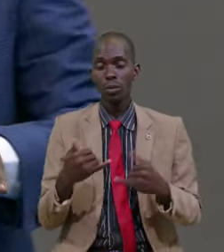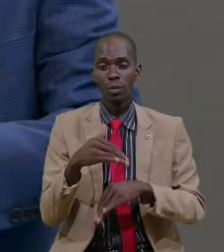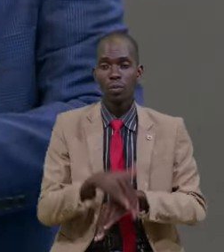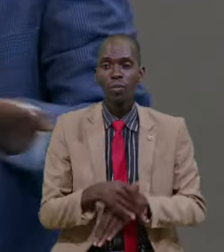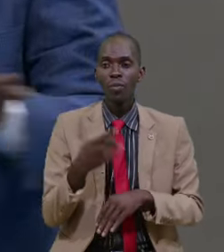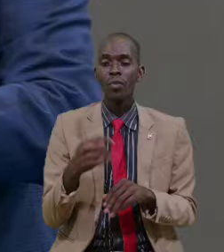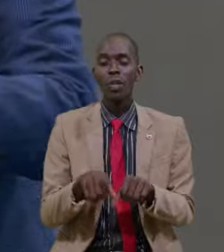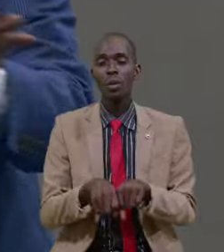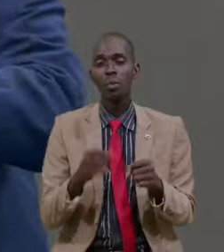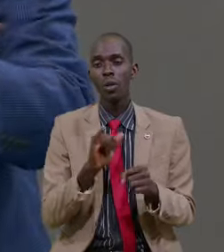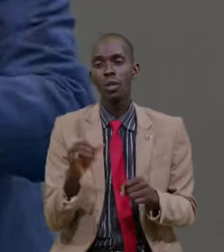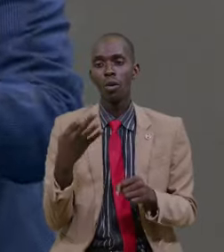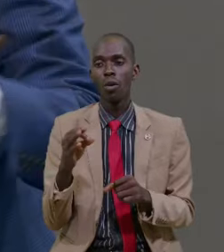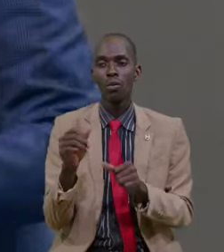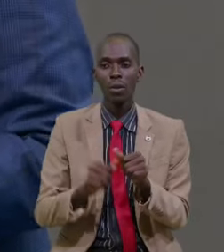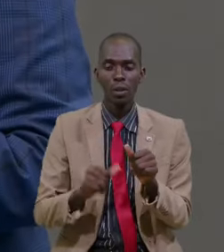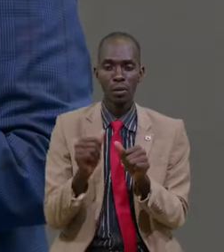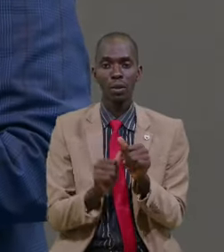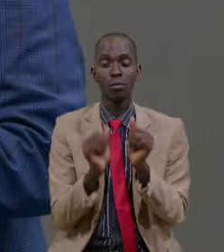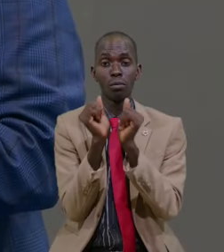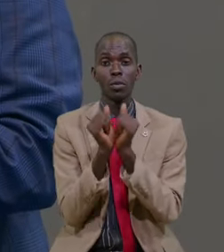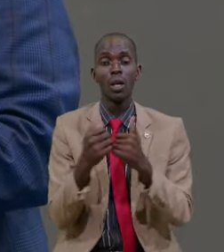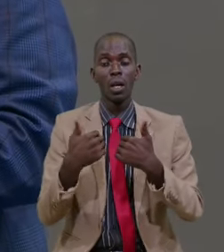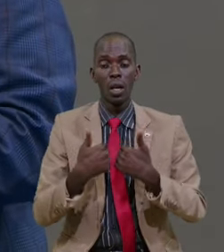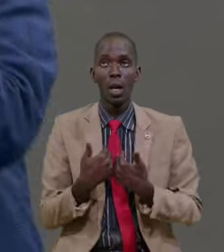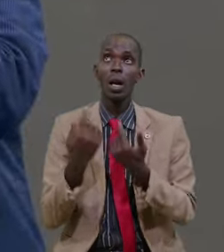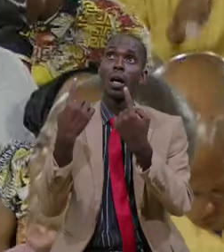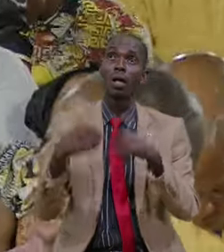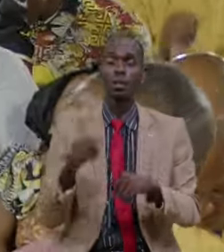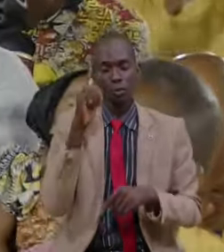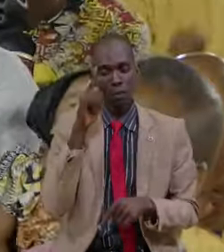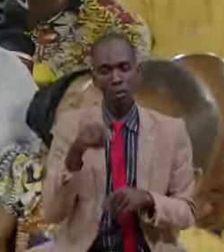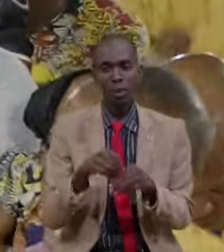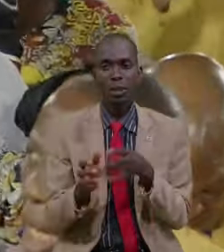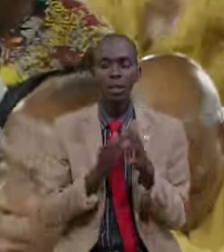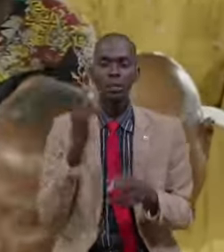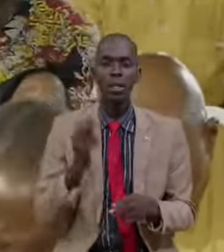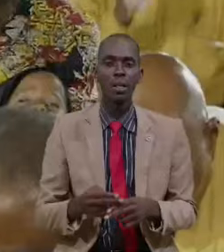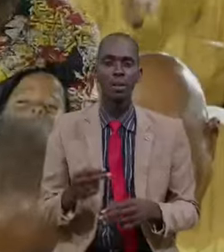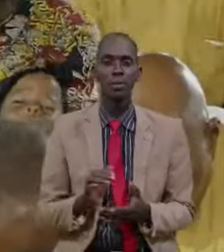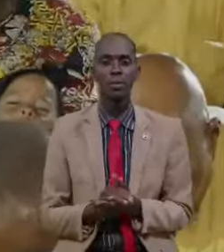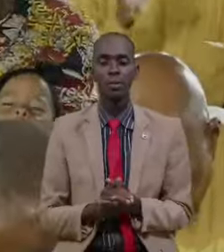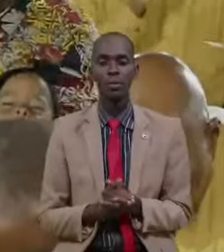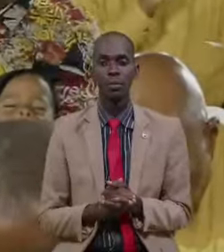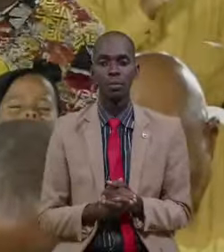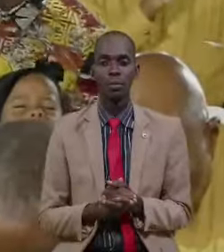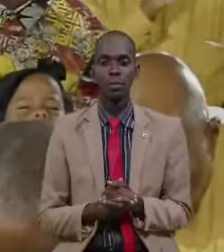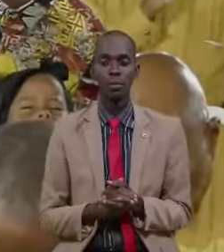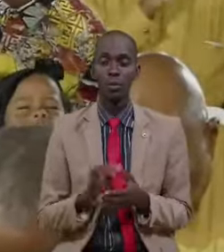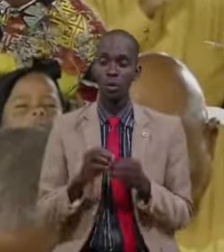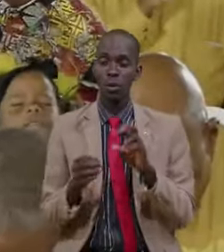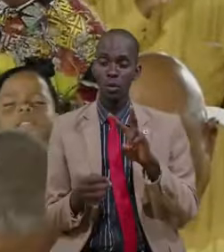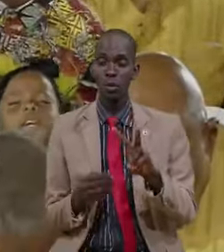breaking of every bondage has come in Jesus' name. Number two is